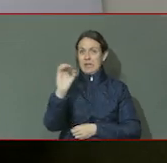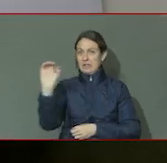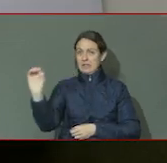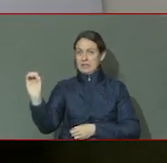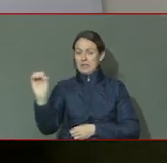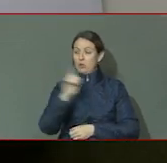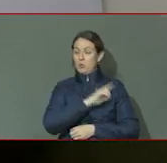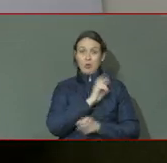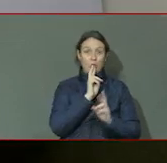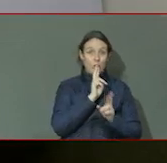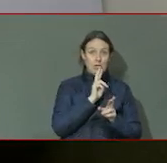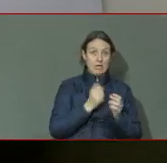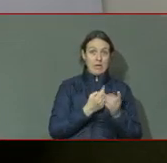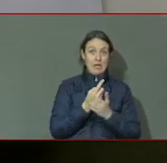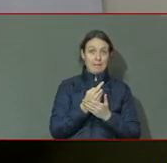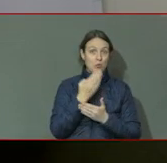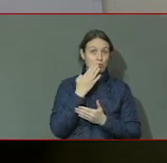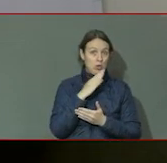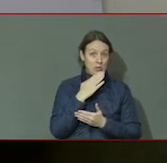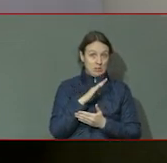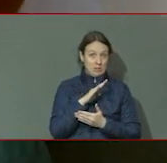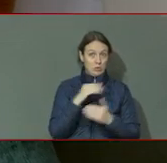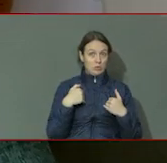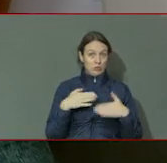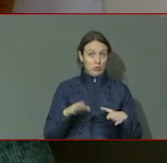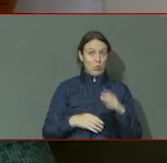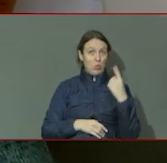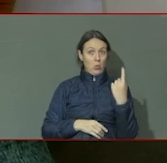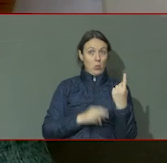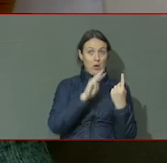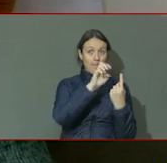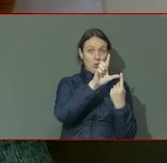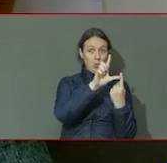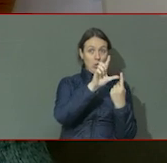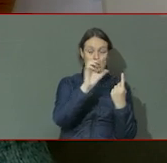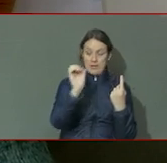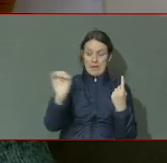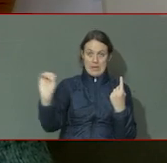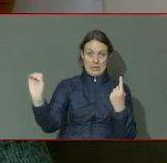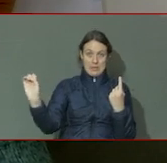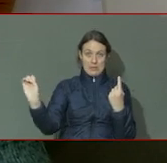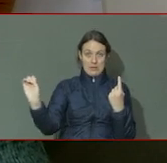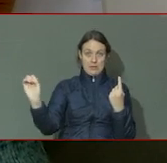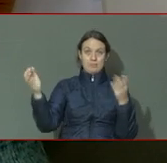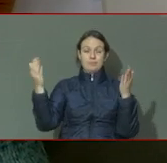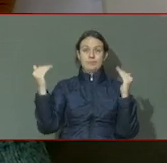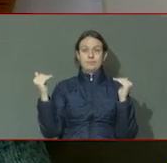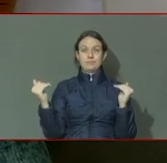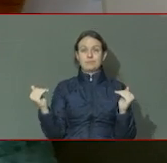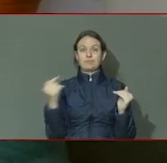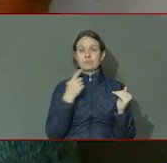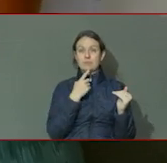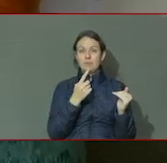because the reaction is still going to take place. So I had nothing of those 2. Then they told me